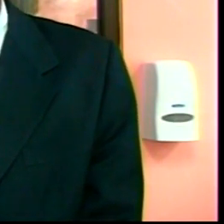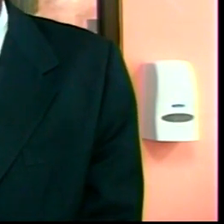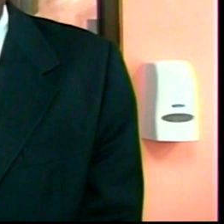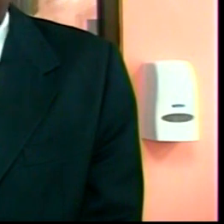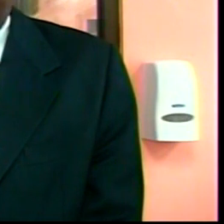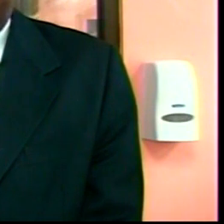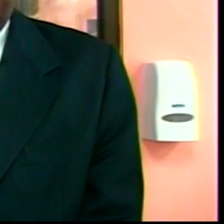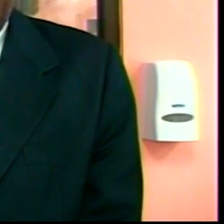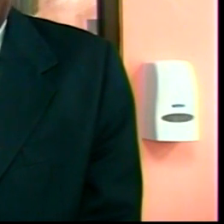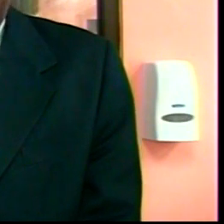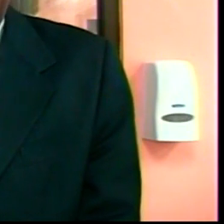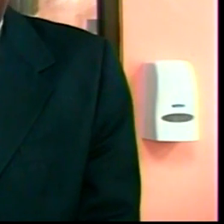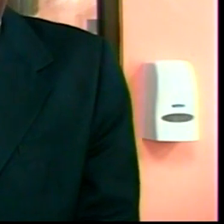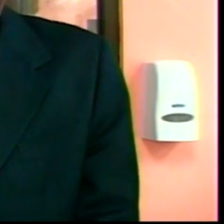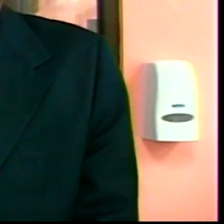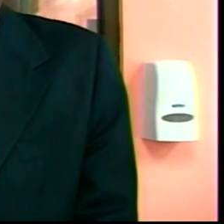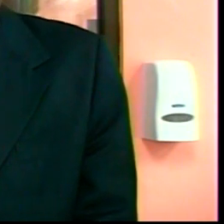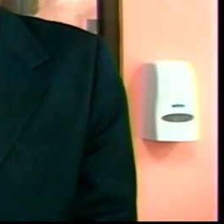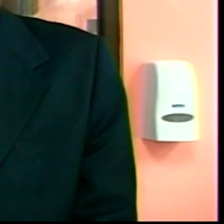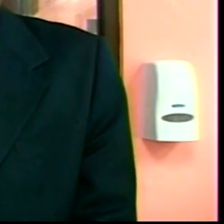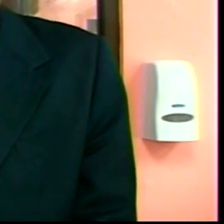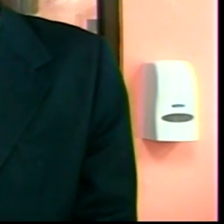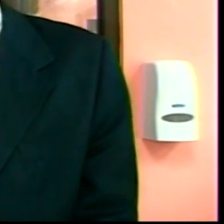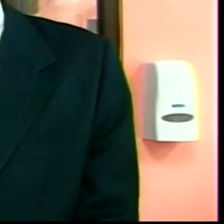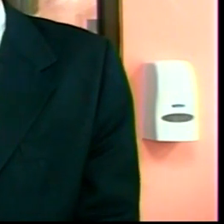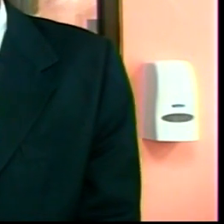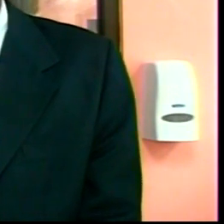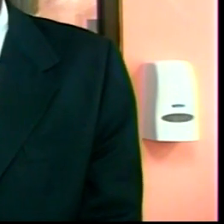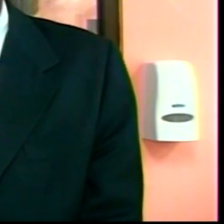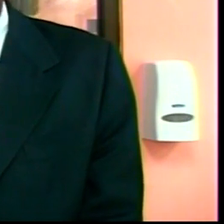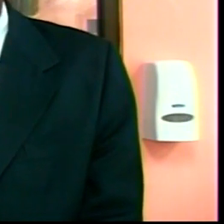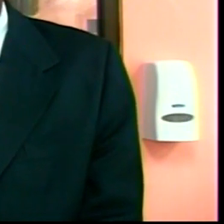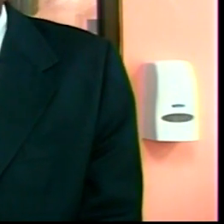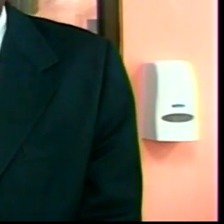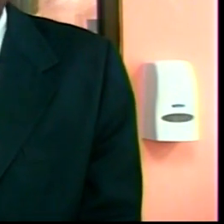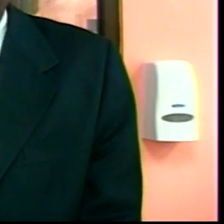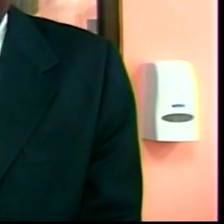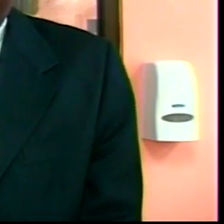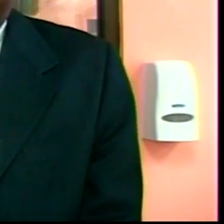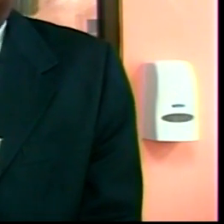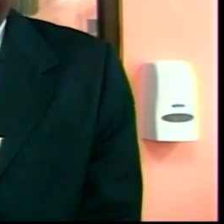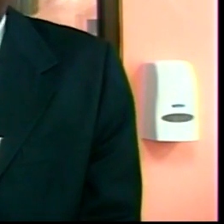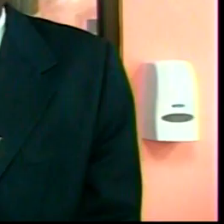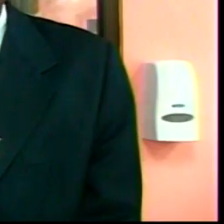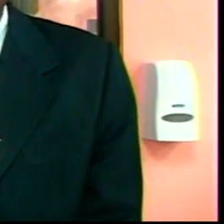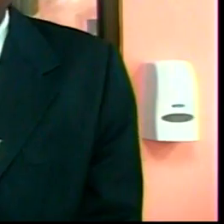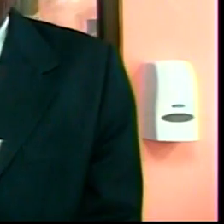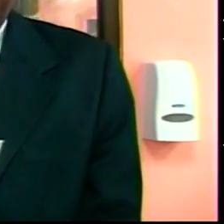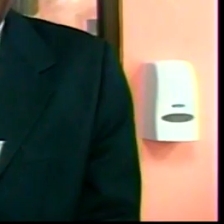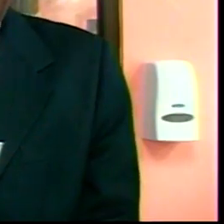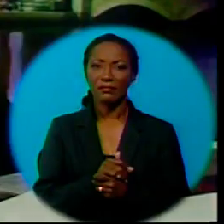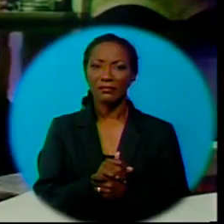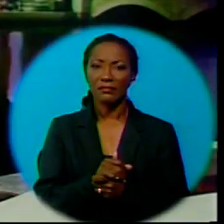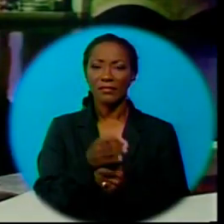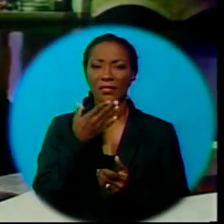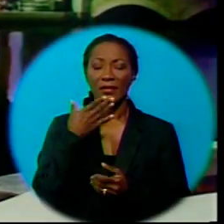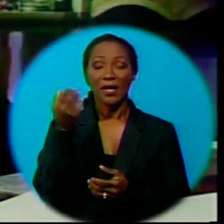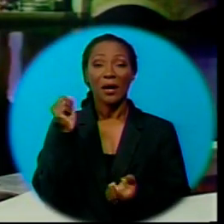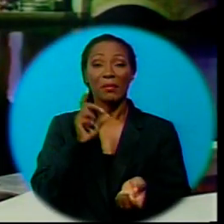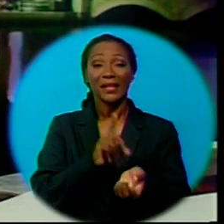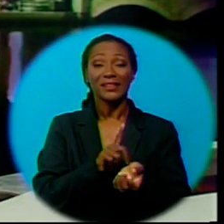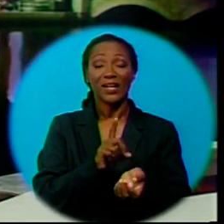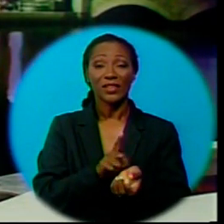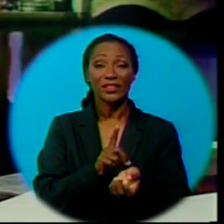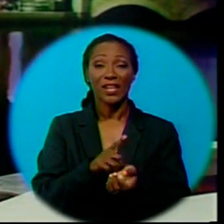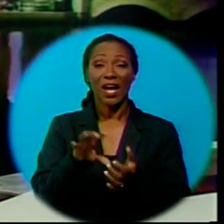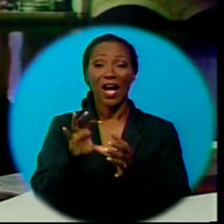medical profession as such anymore, but it is always good to see a male figure in there. An intern